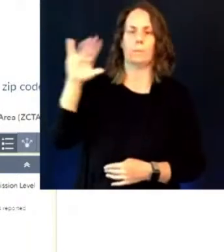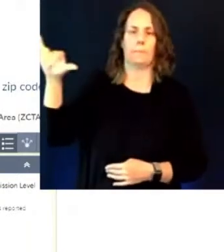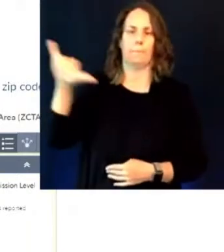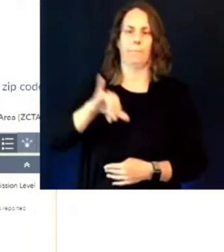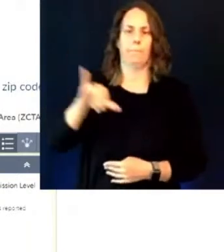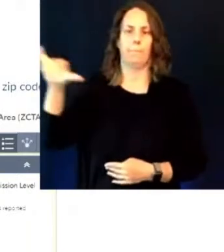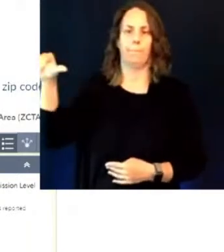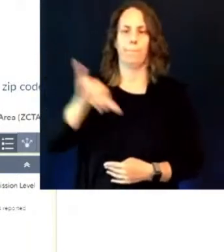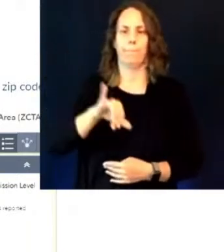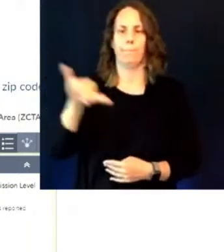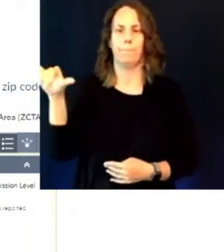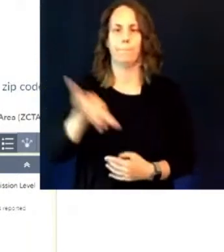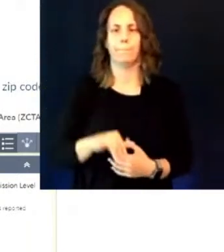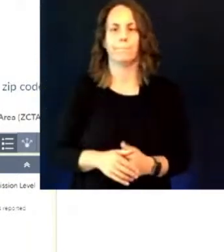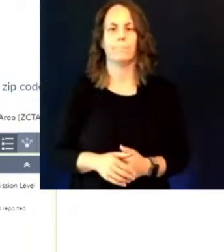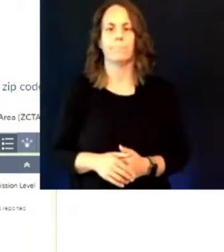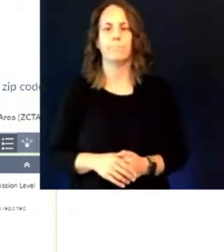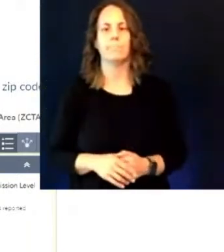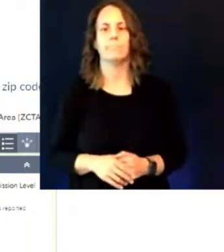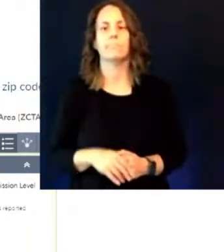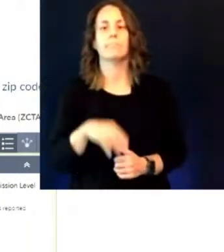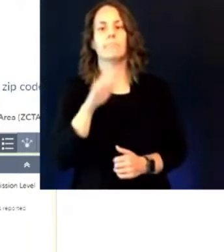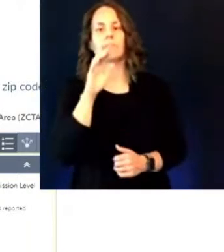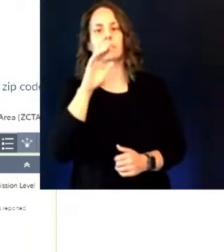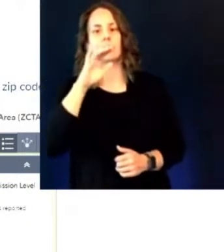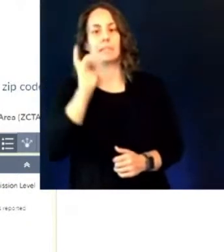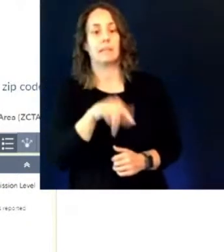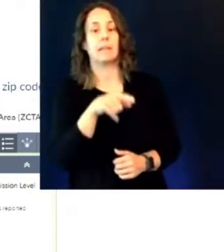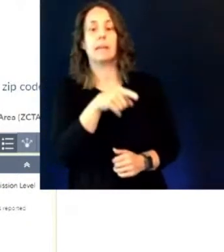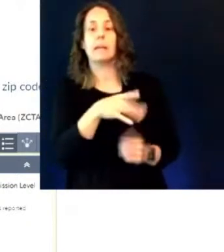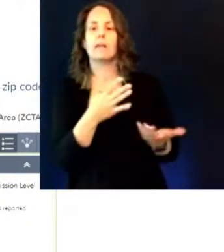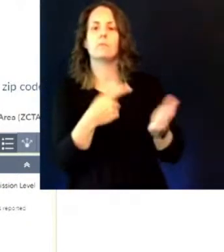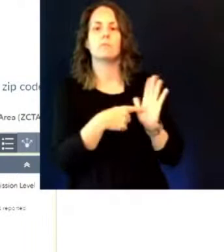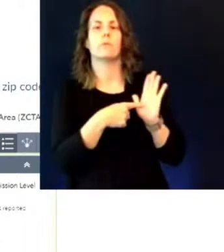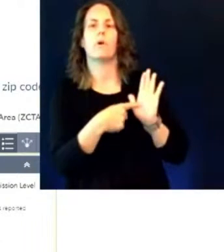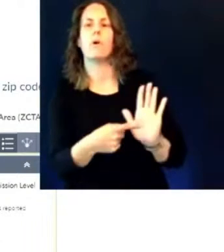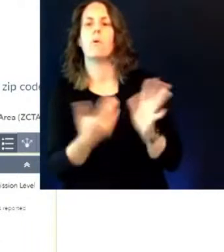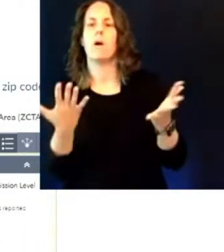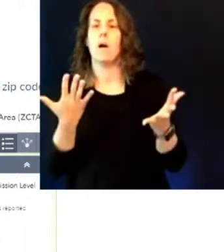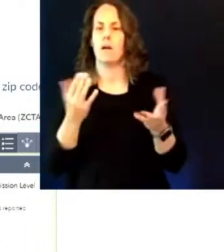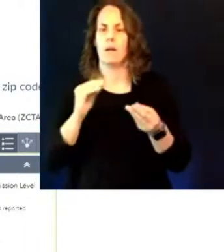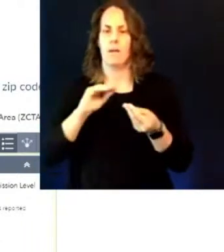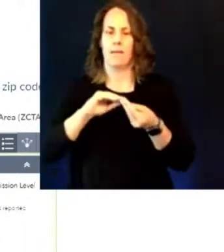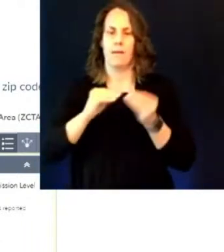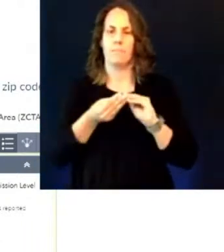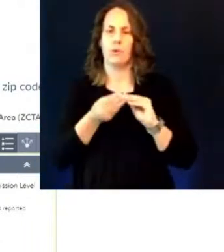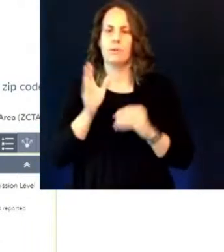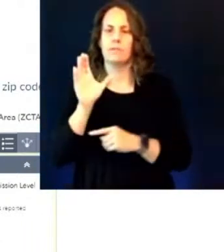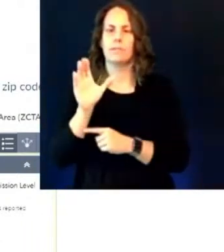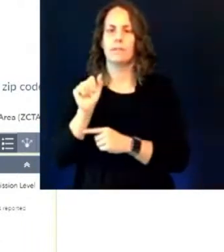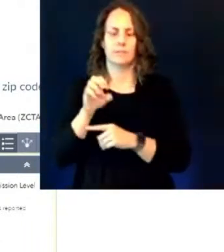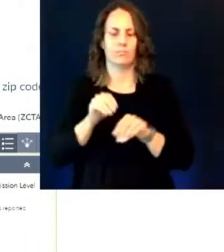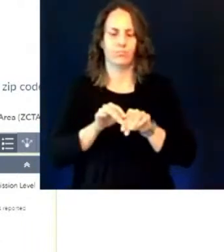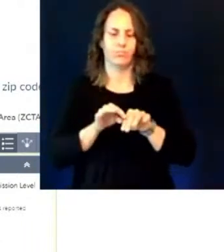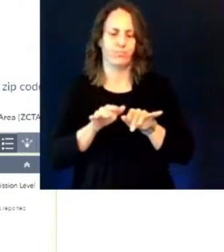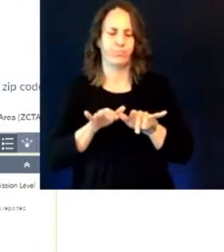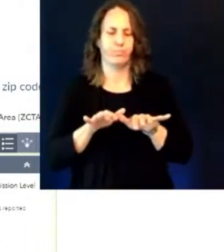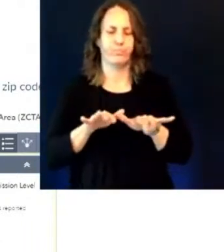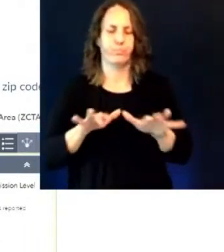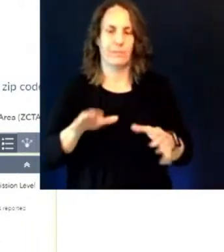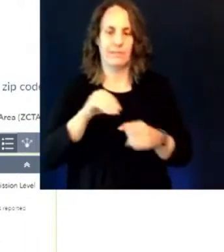to determine the levels of community transmission. And I will point out that the CDC tracker incorporates